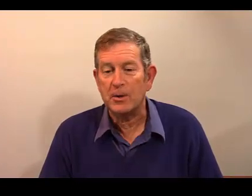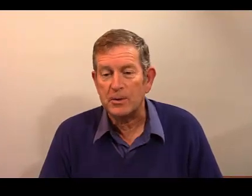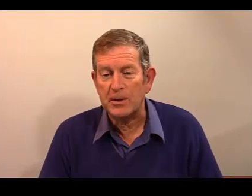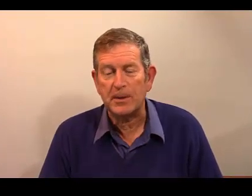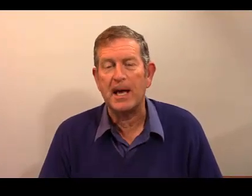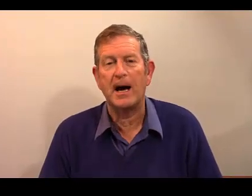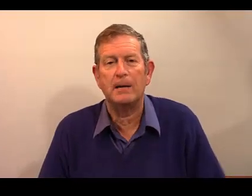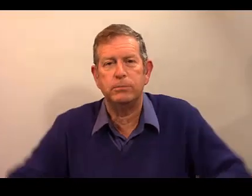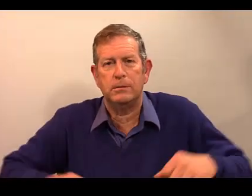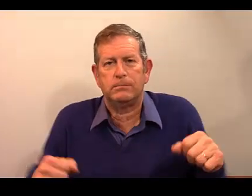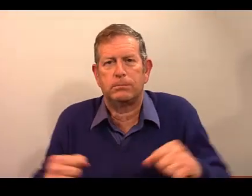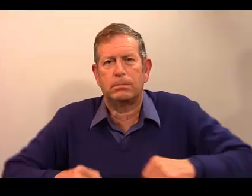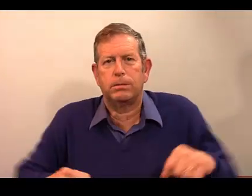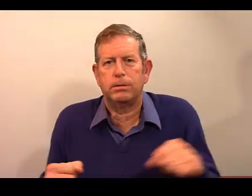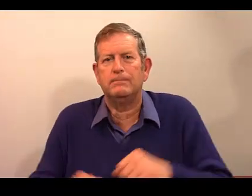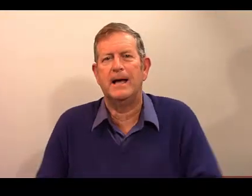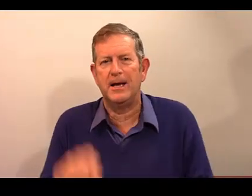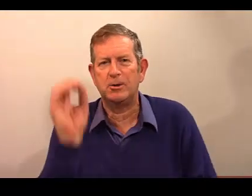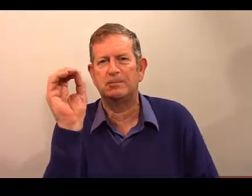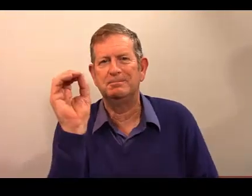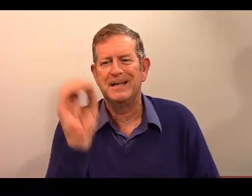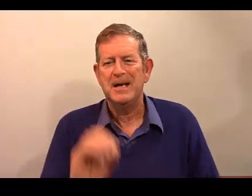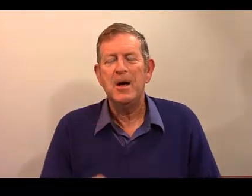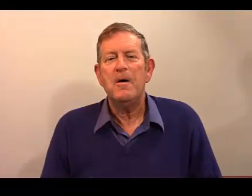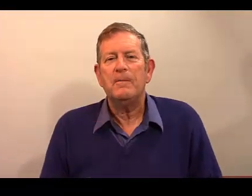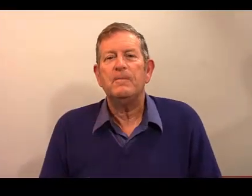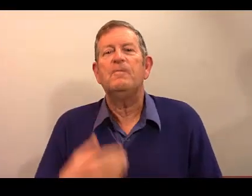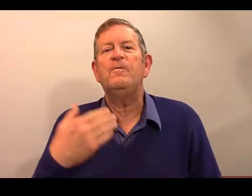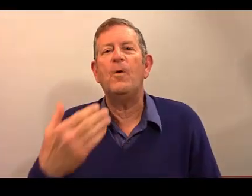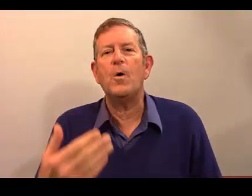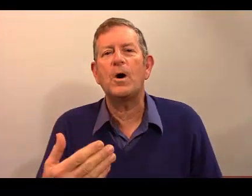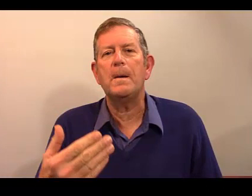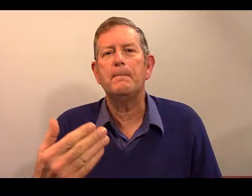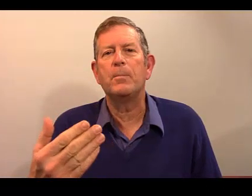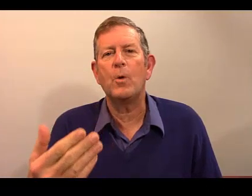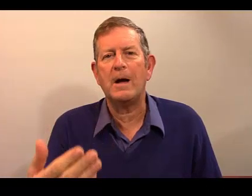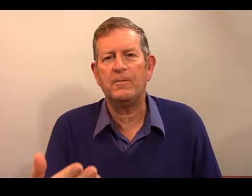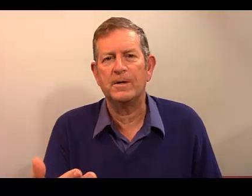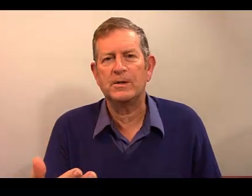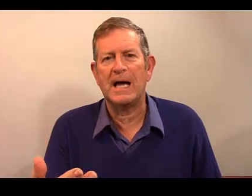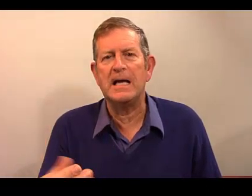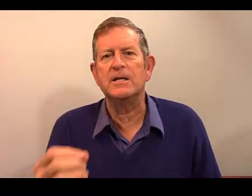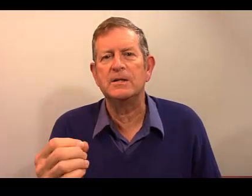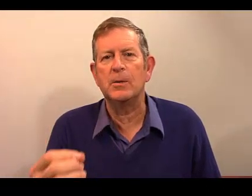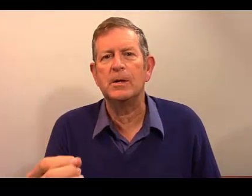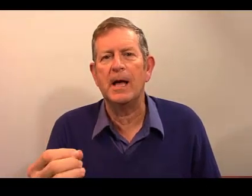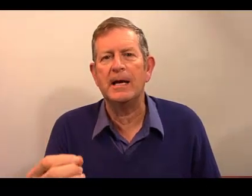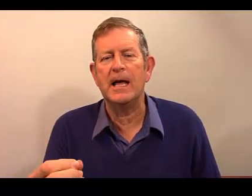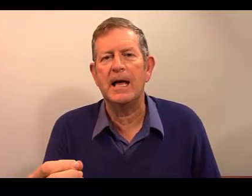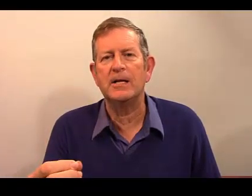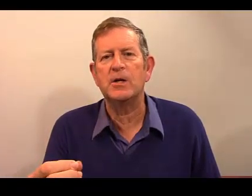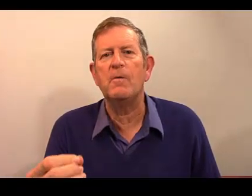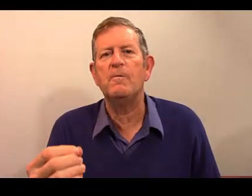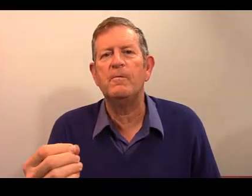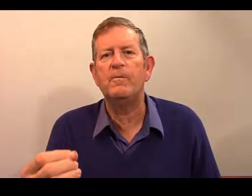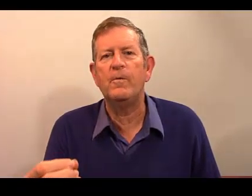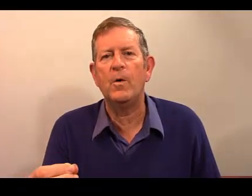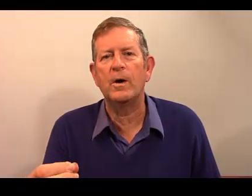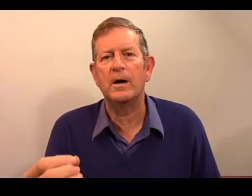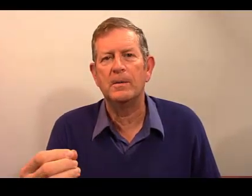understand eggs? You can see what they are. Eggs. For breakfast. I eat cereal and